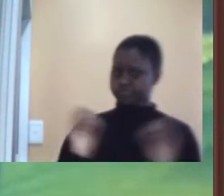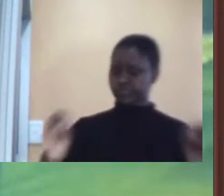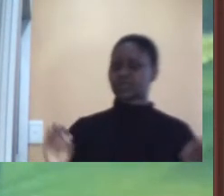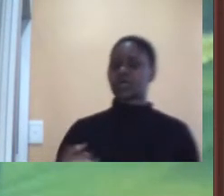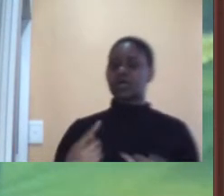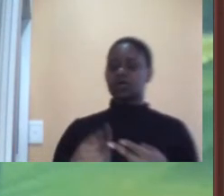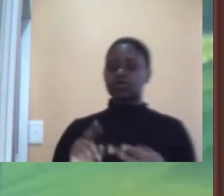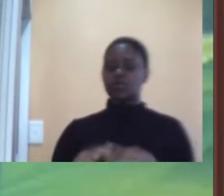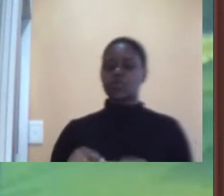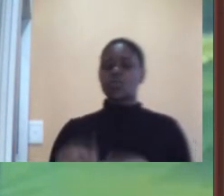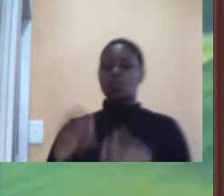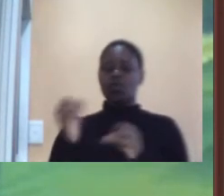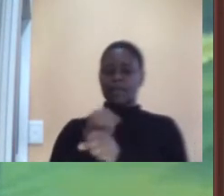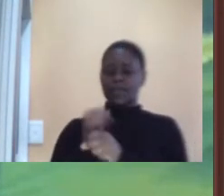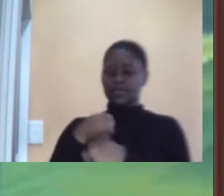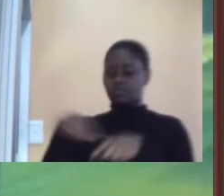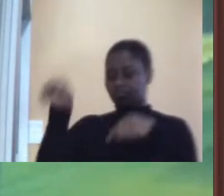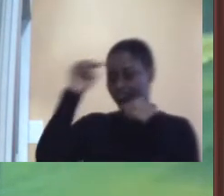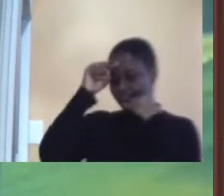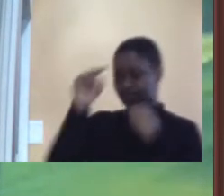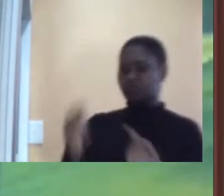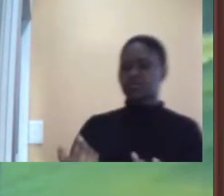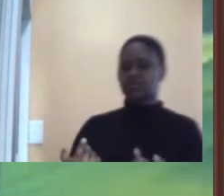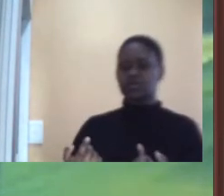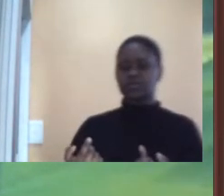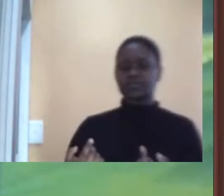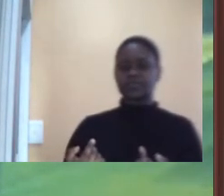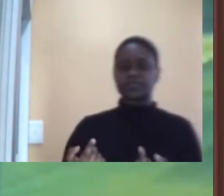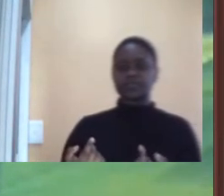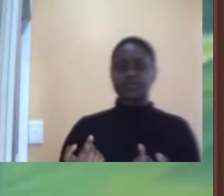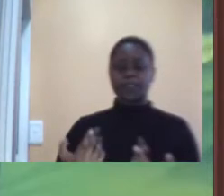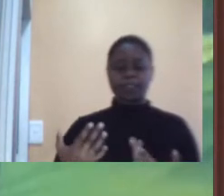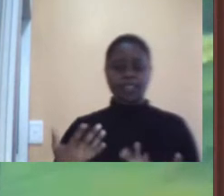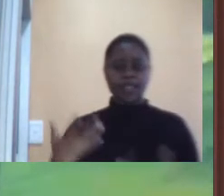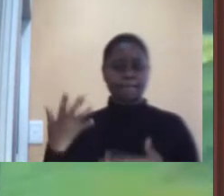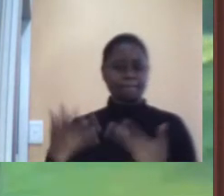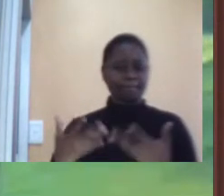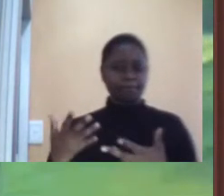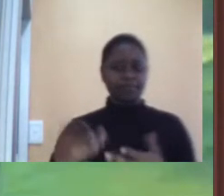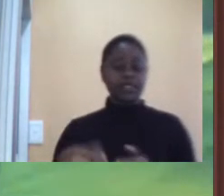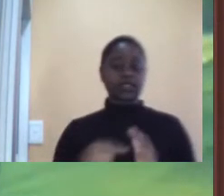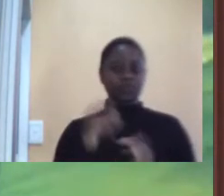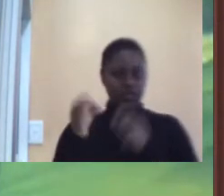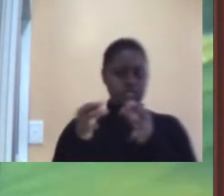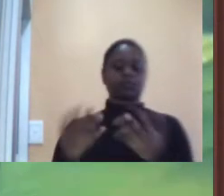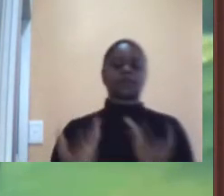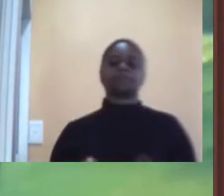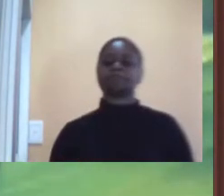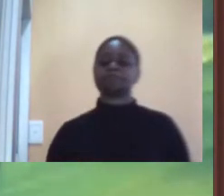are going to raise the profile ilima ilitsima, as you have indicated.